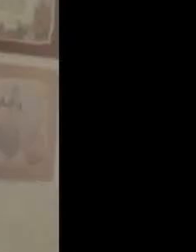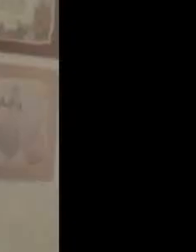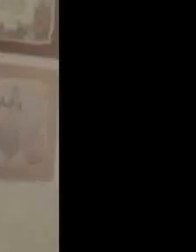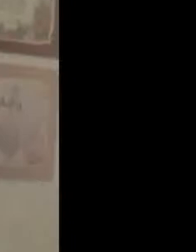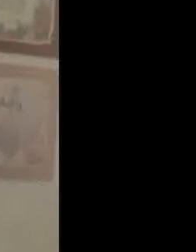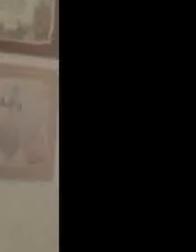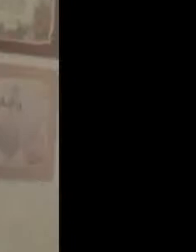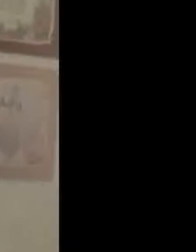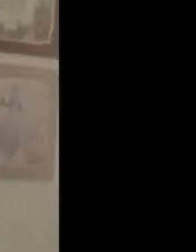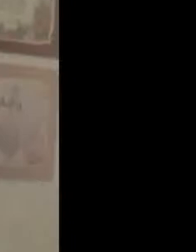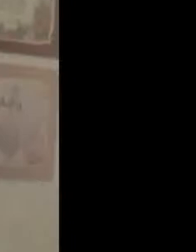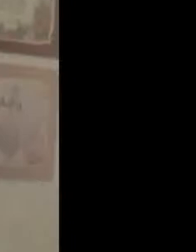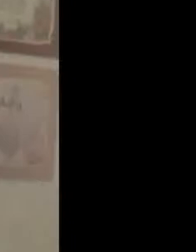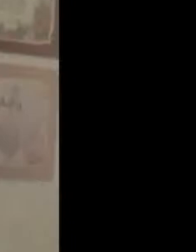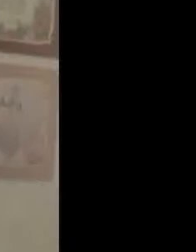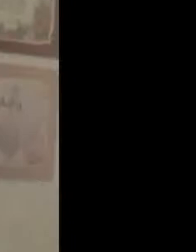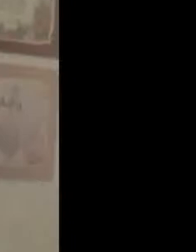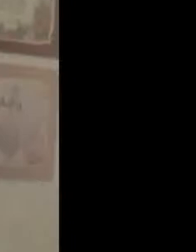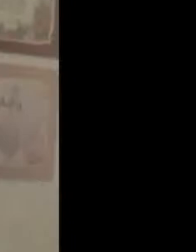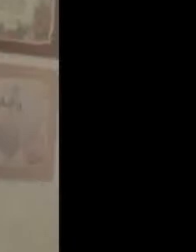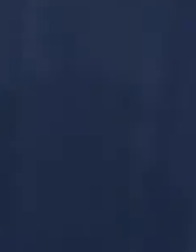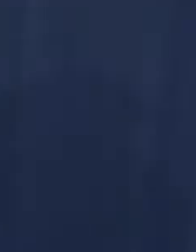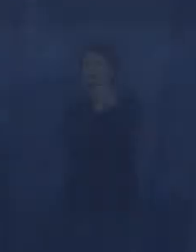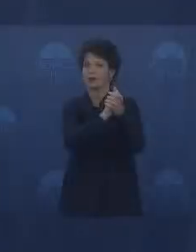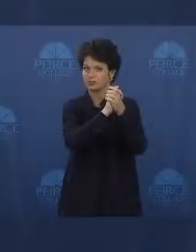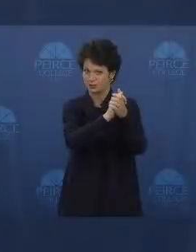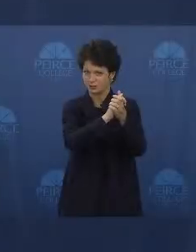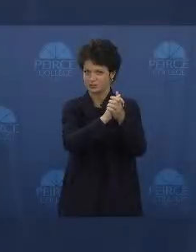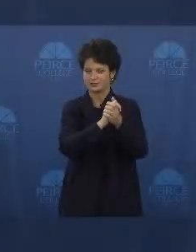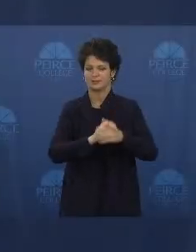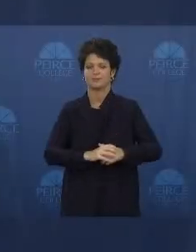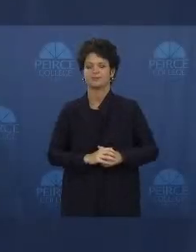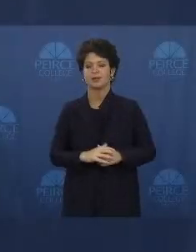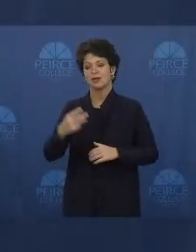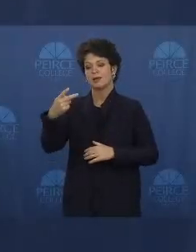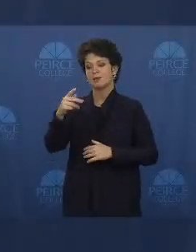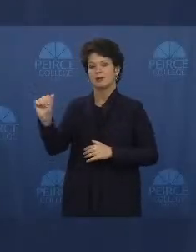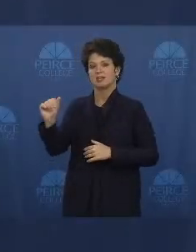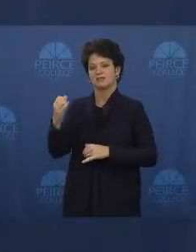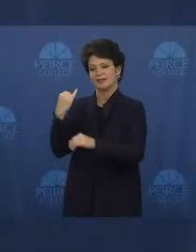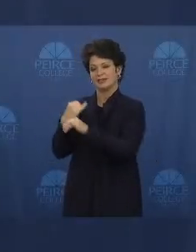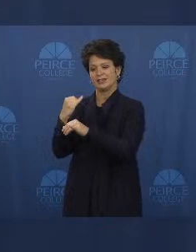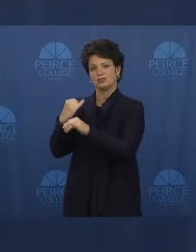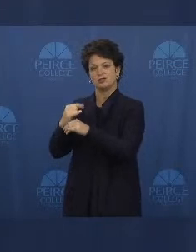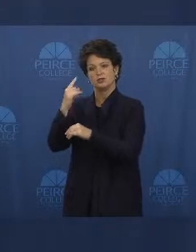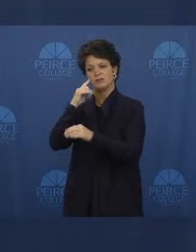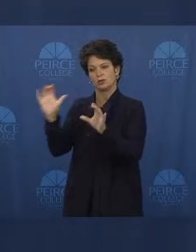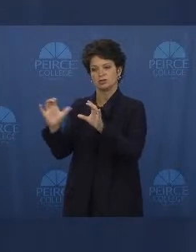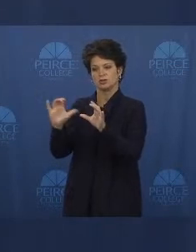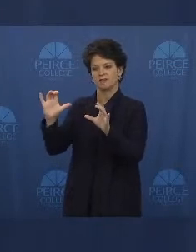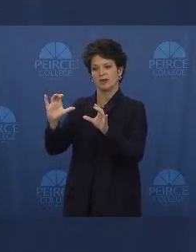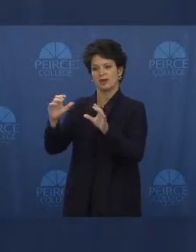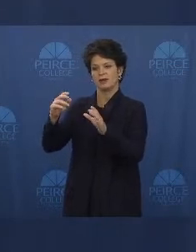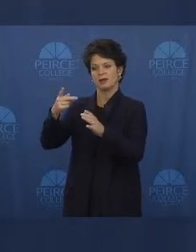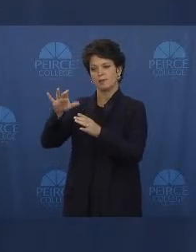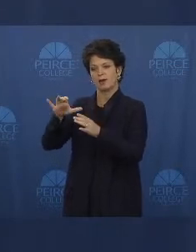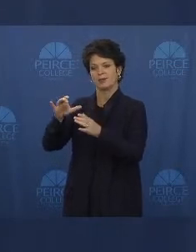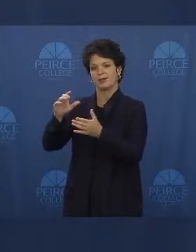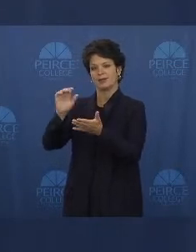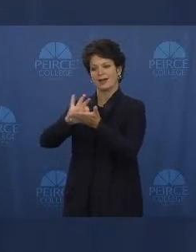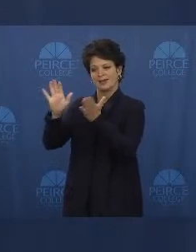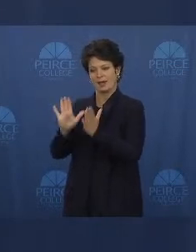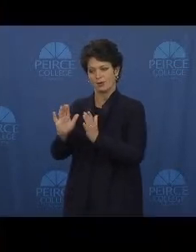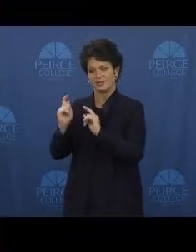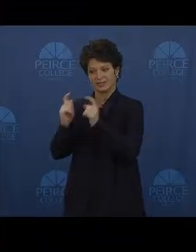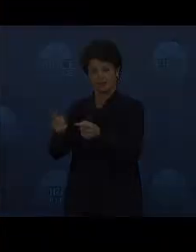and Ashley Tolliver. Congratulations. The Pennsylvania Institute of Certified Public Accountants Award